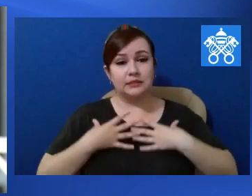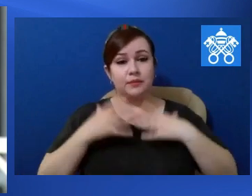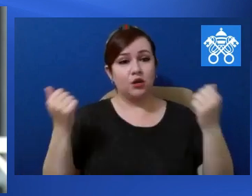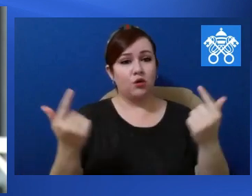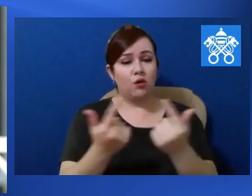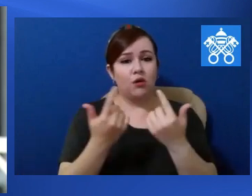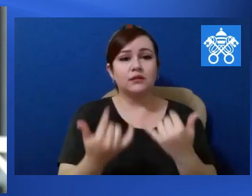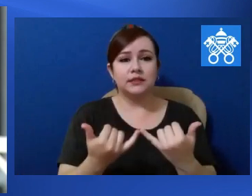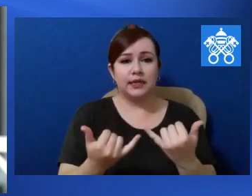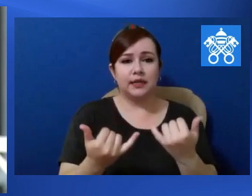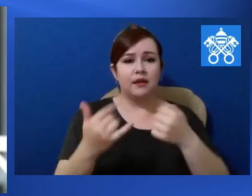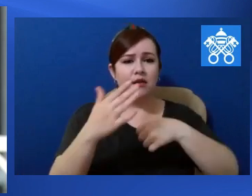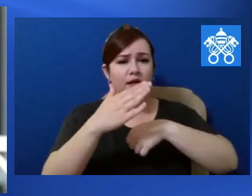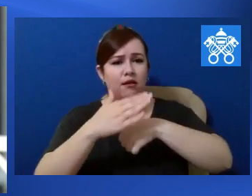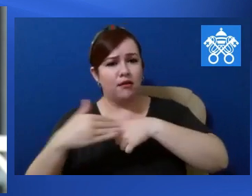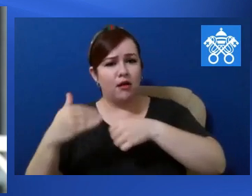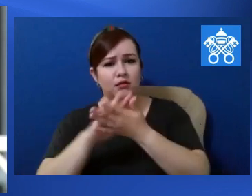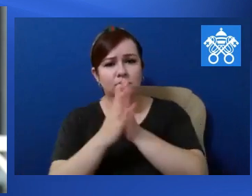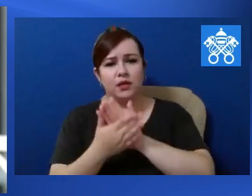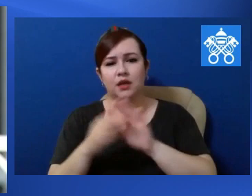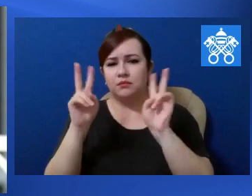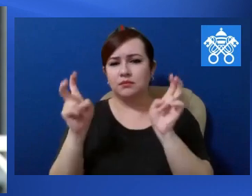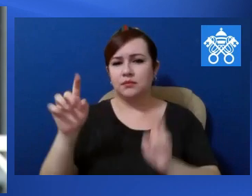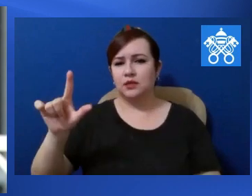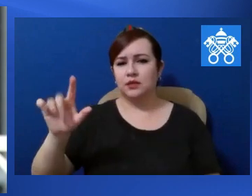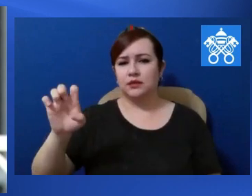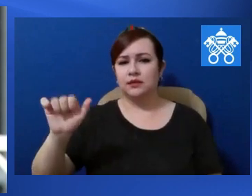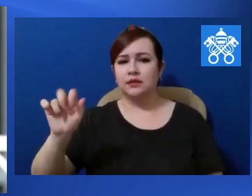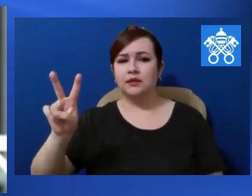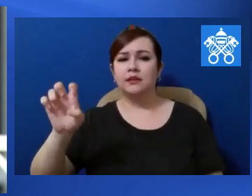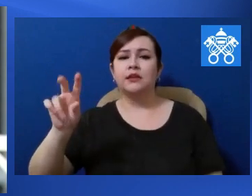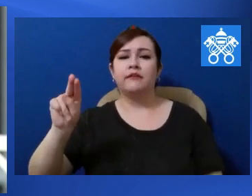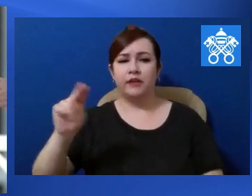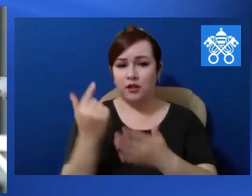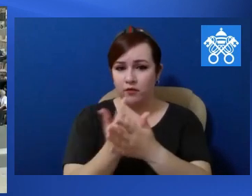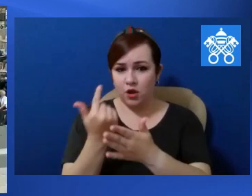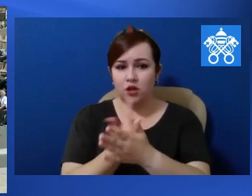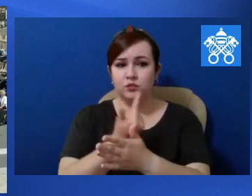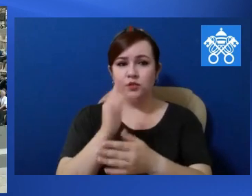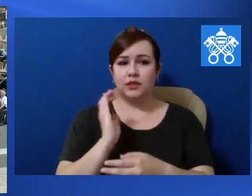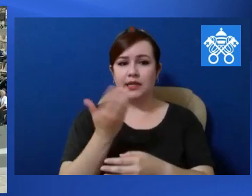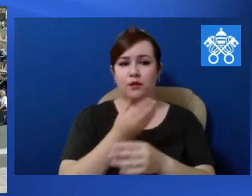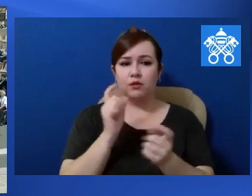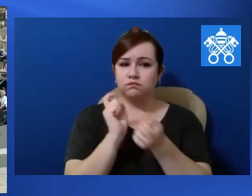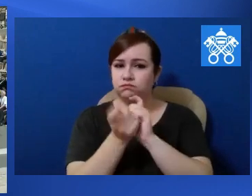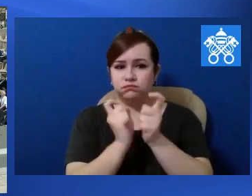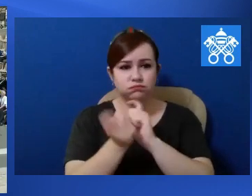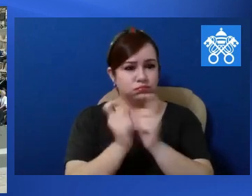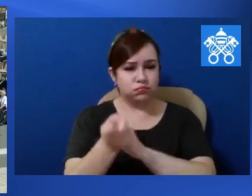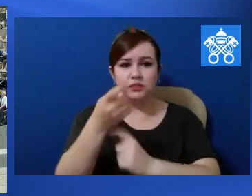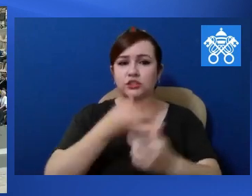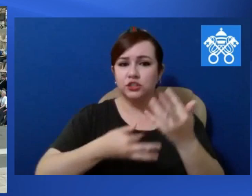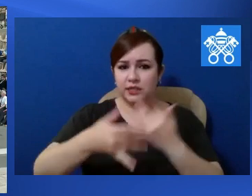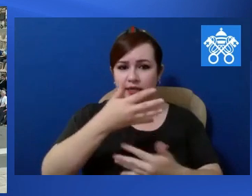today, called to be a leaven of the Gospel in our rapidly changing societies. May her example